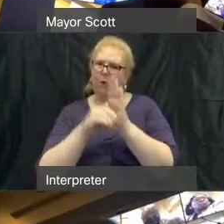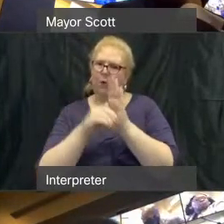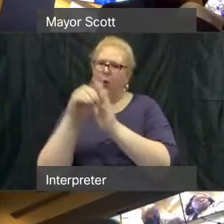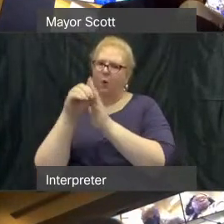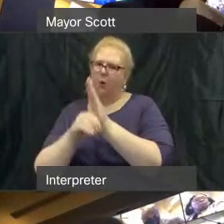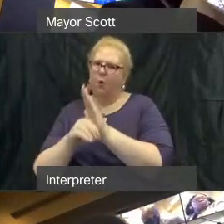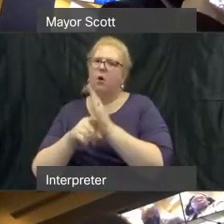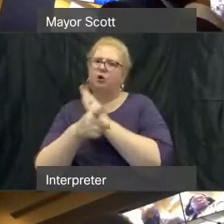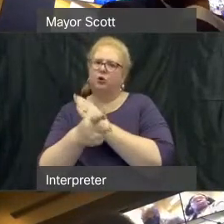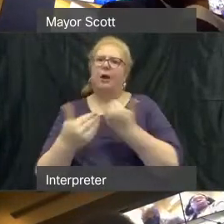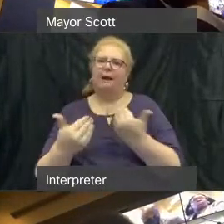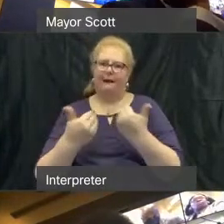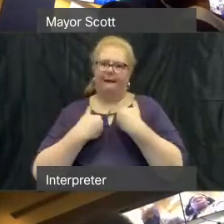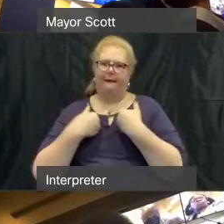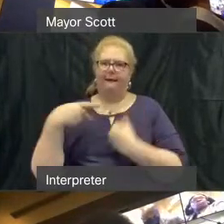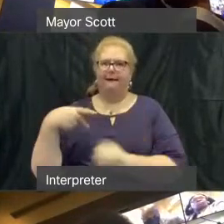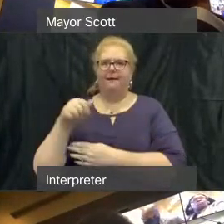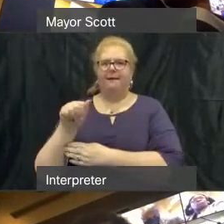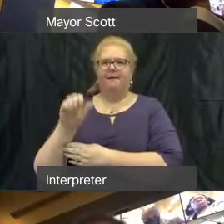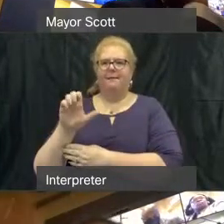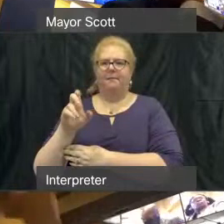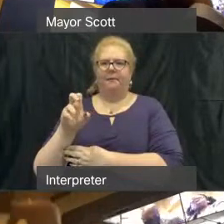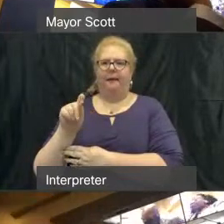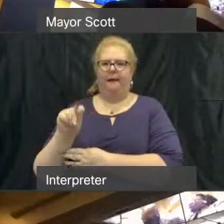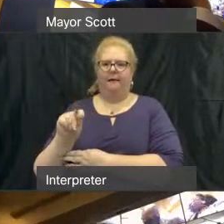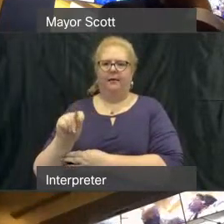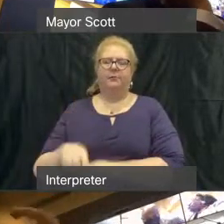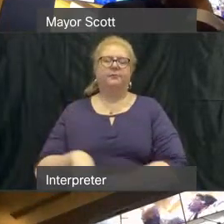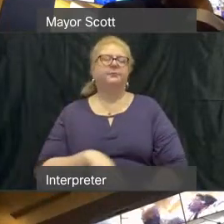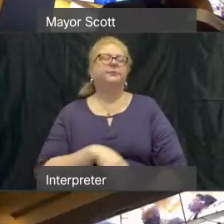everybody's packet. Mr. Carpenter,